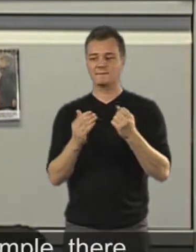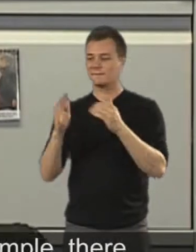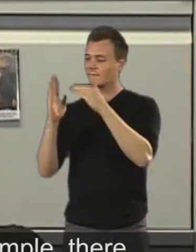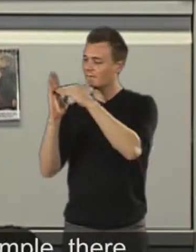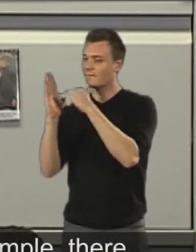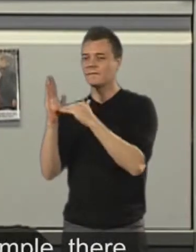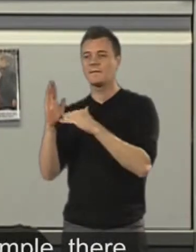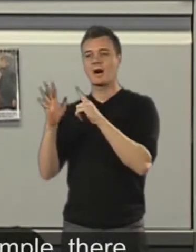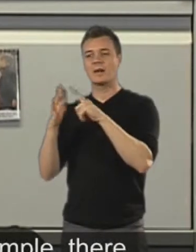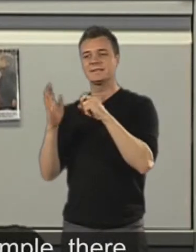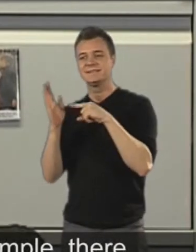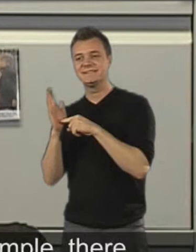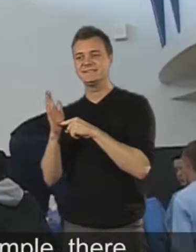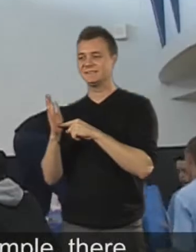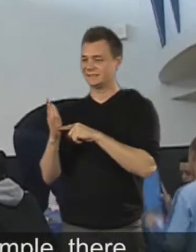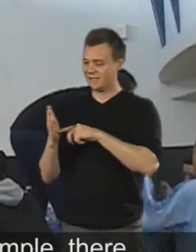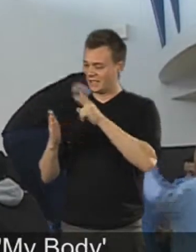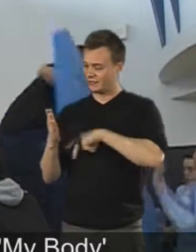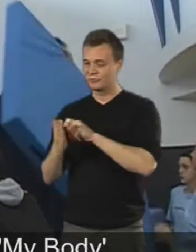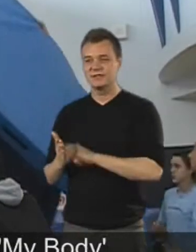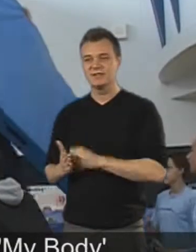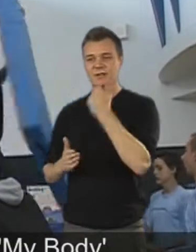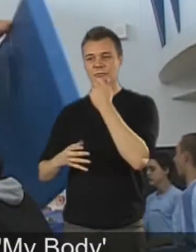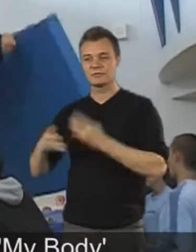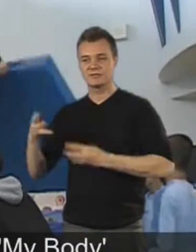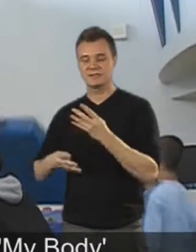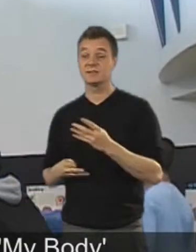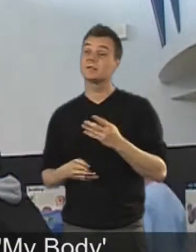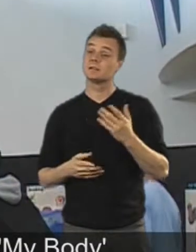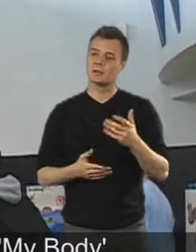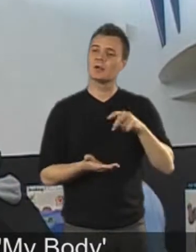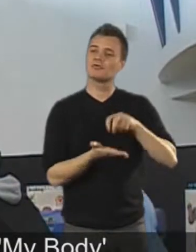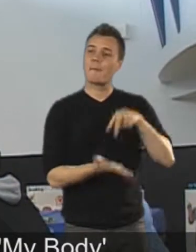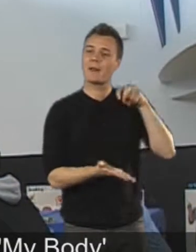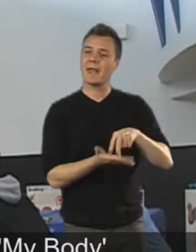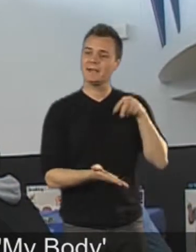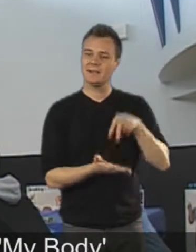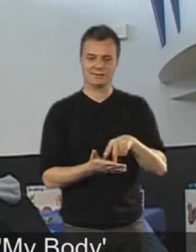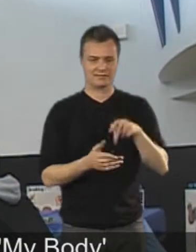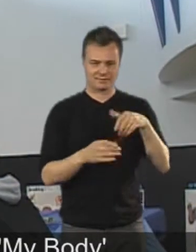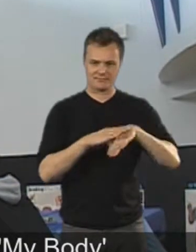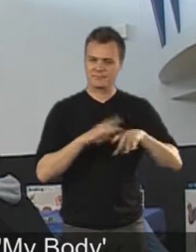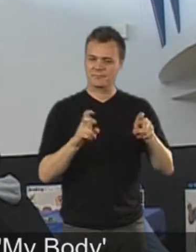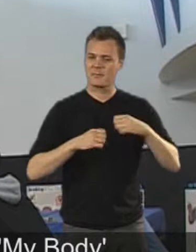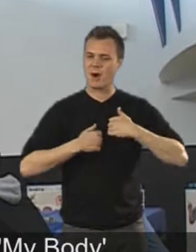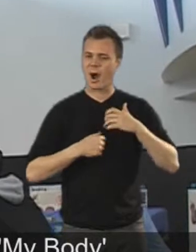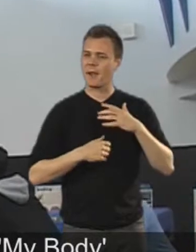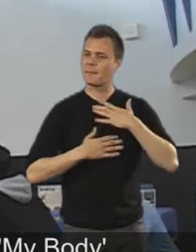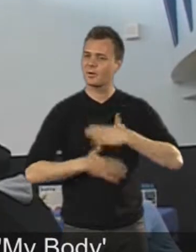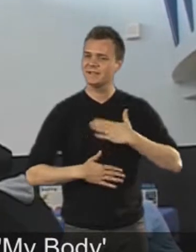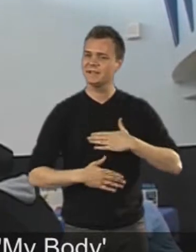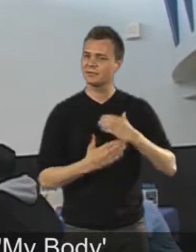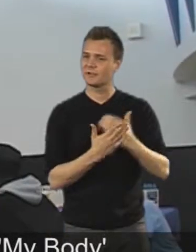ICT, literacy, numeracy. Trampolining is an element of the My Body curriculum. We